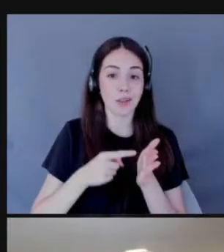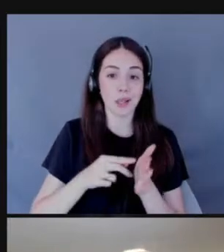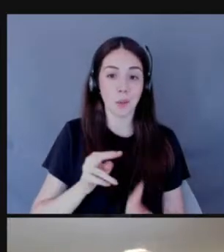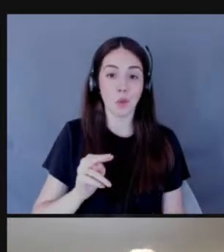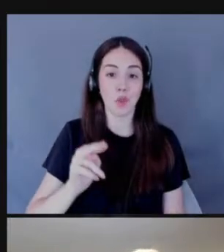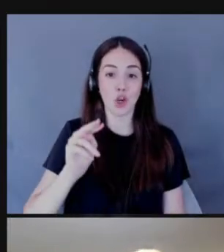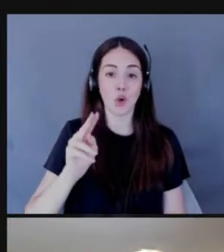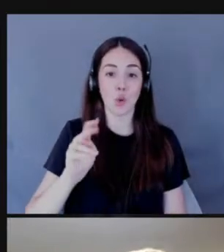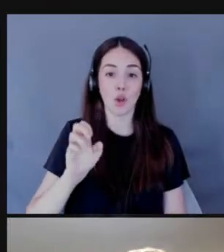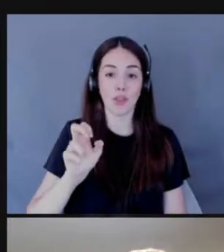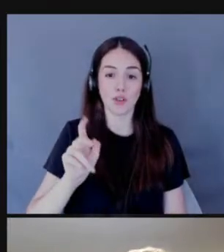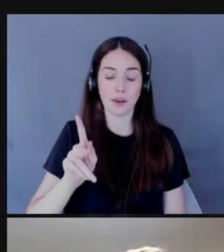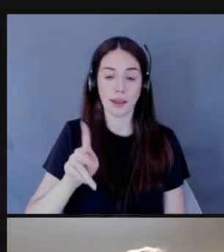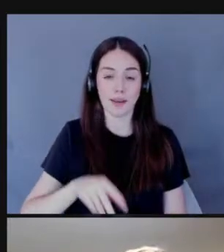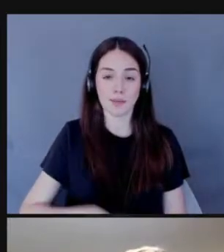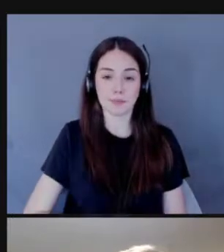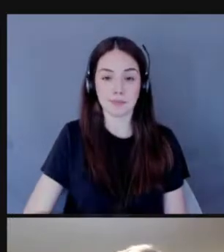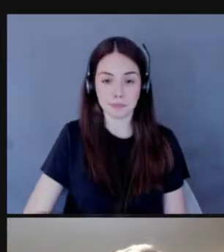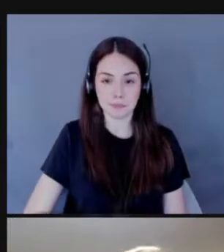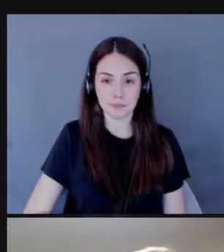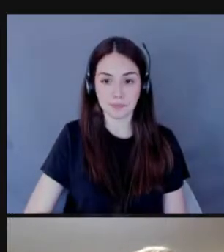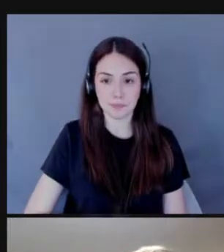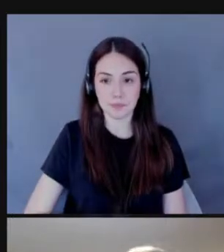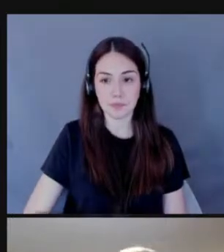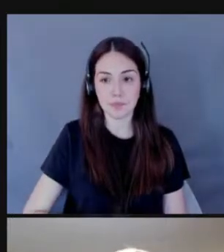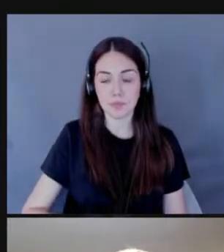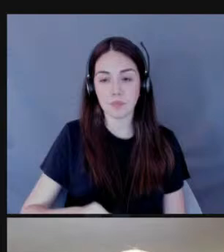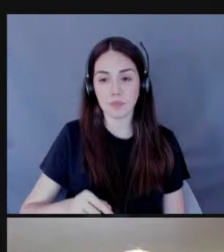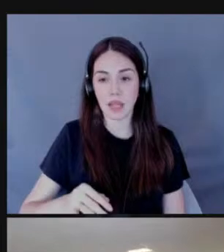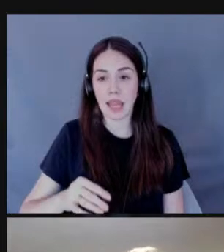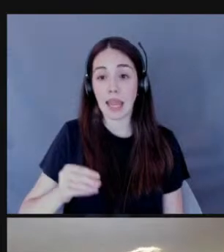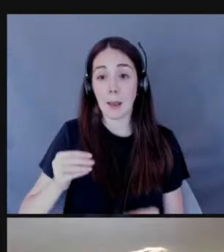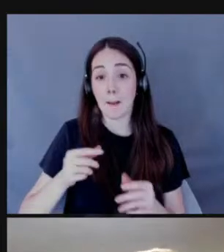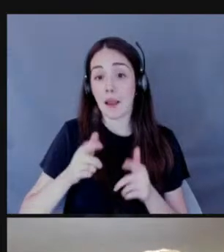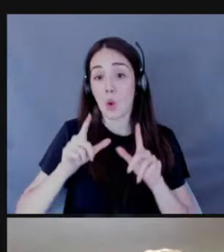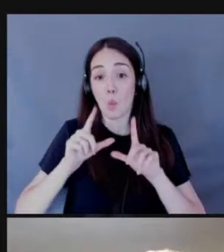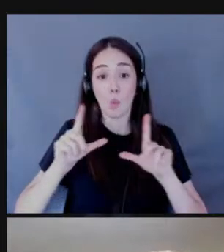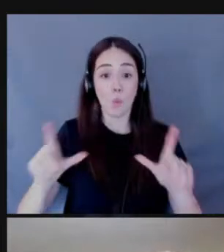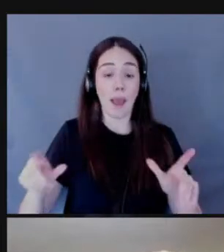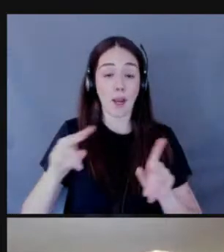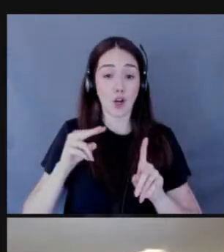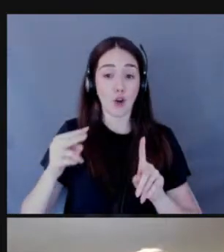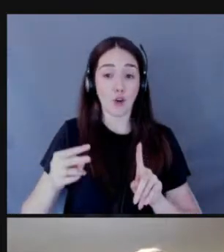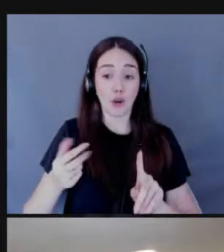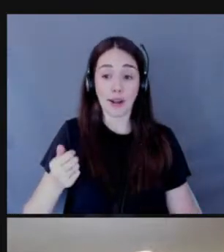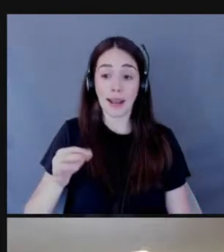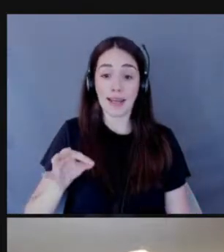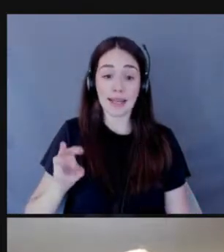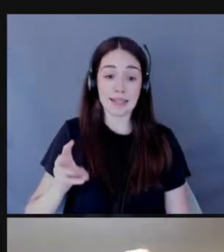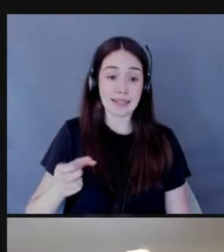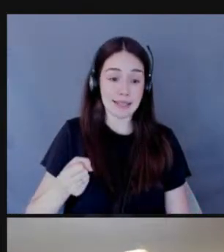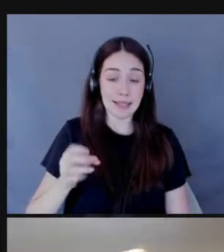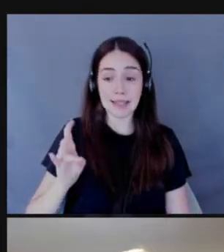And then if you look if you pull back even at a wider angle and look at the late 60s into the 70s and early 80s, America's in a state